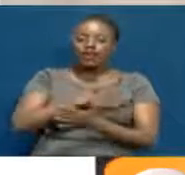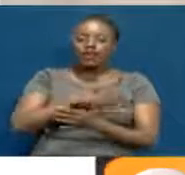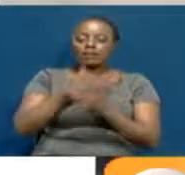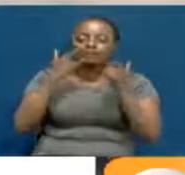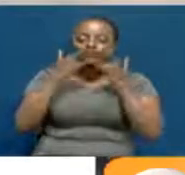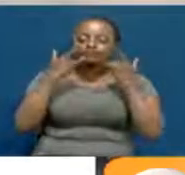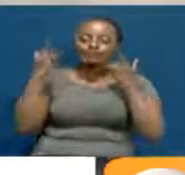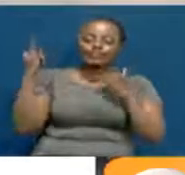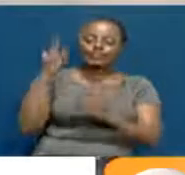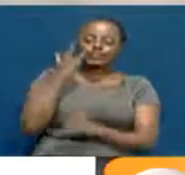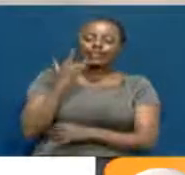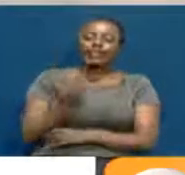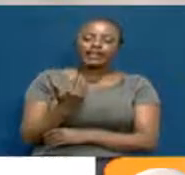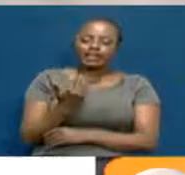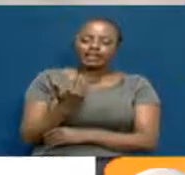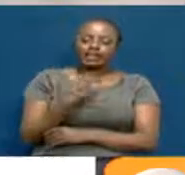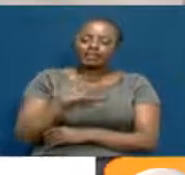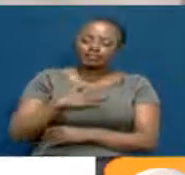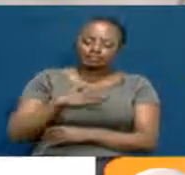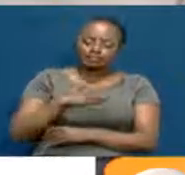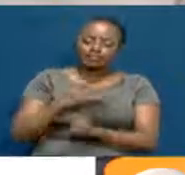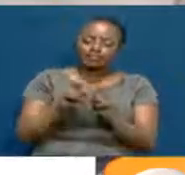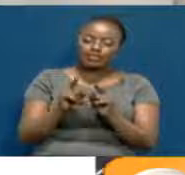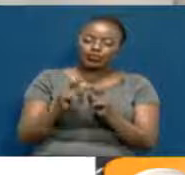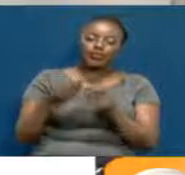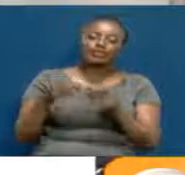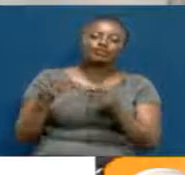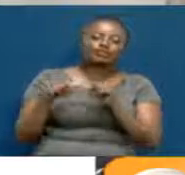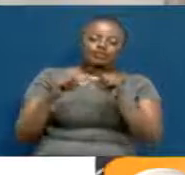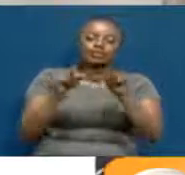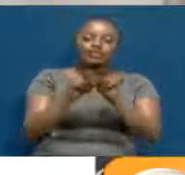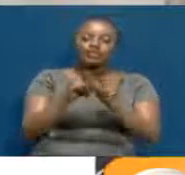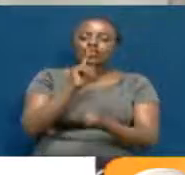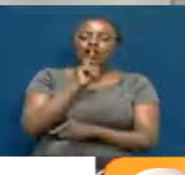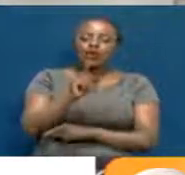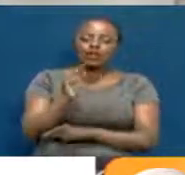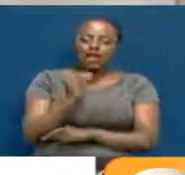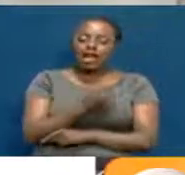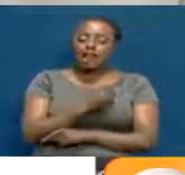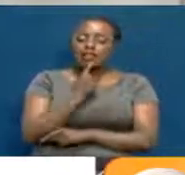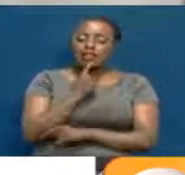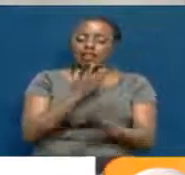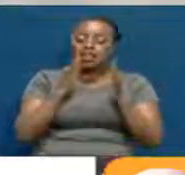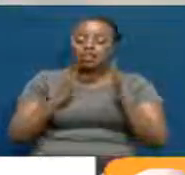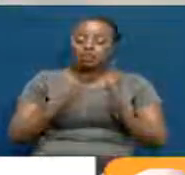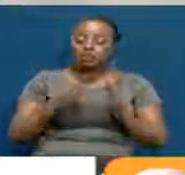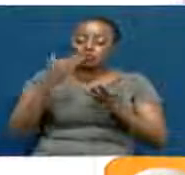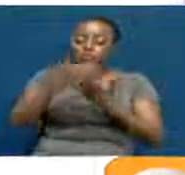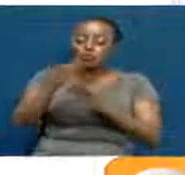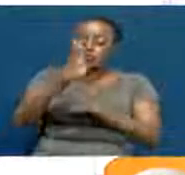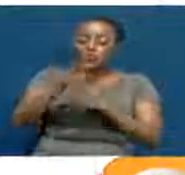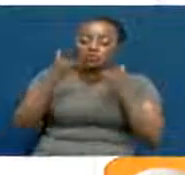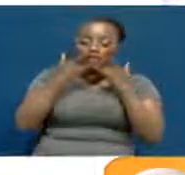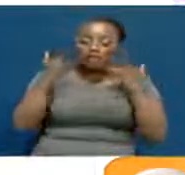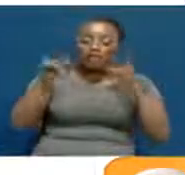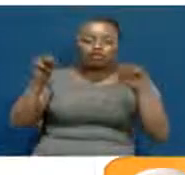keep your mask. So let us reiterate that again. That was our directive. We never told anyone to put off the mask.